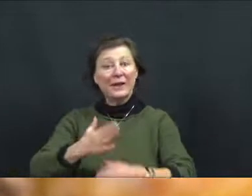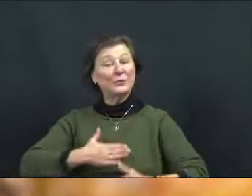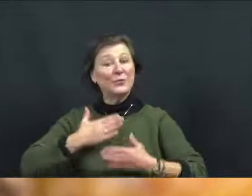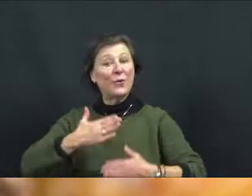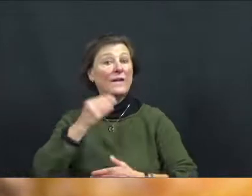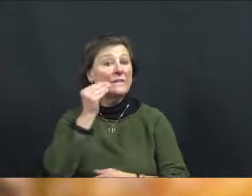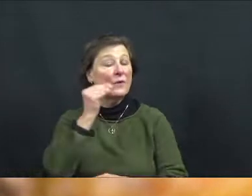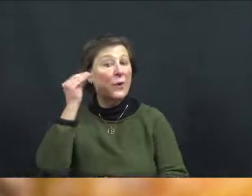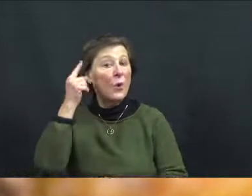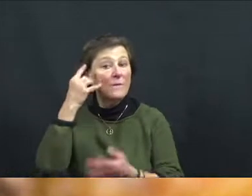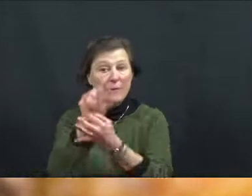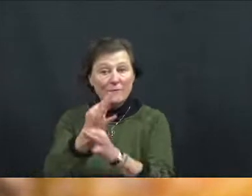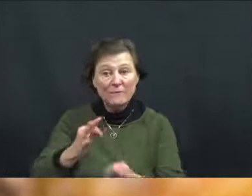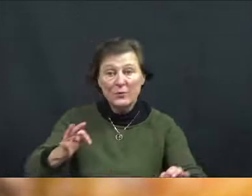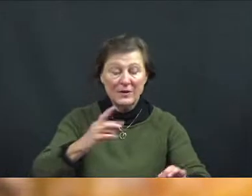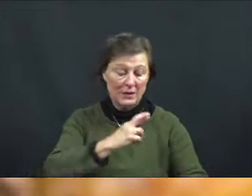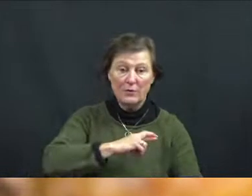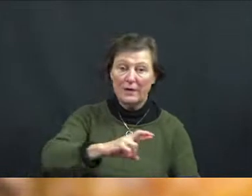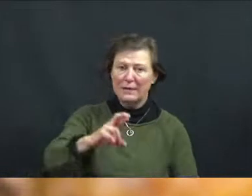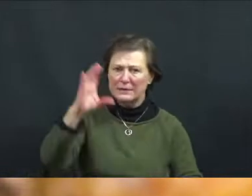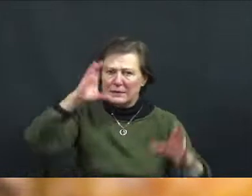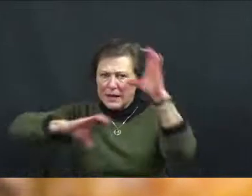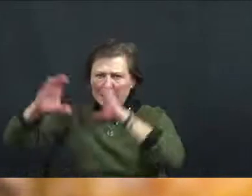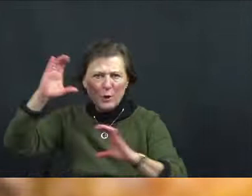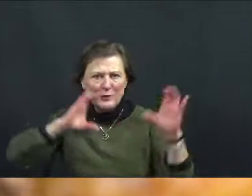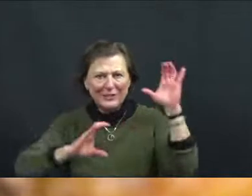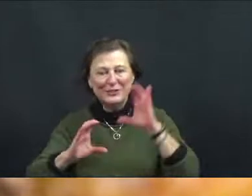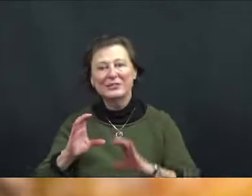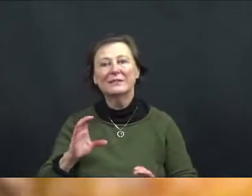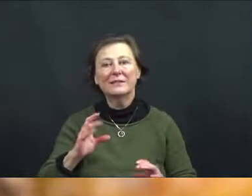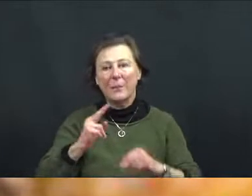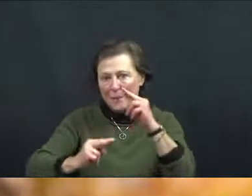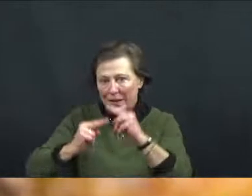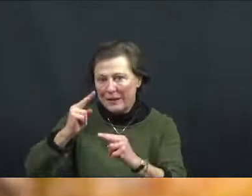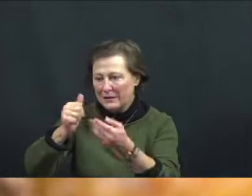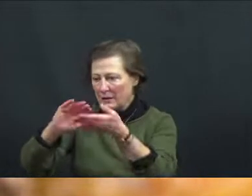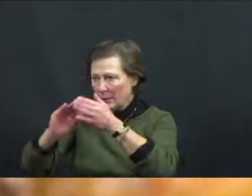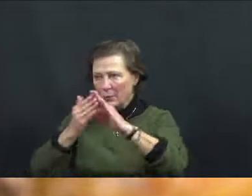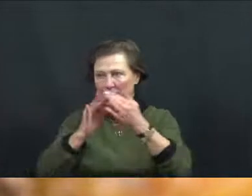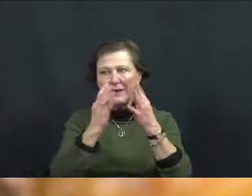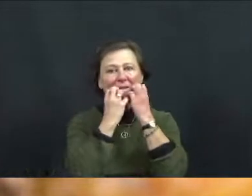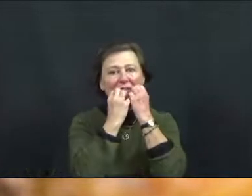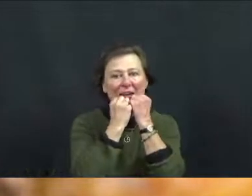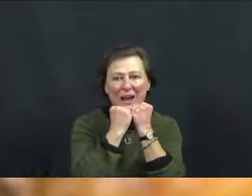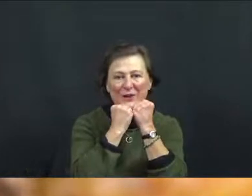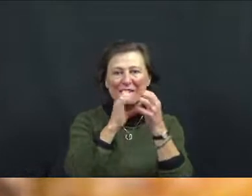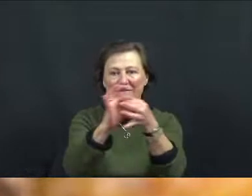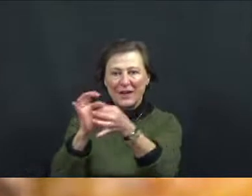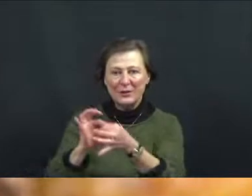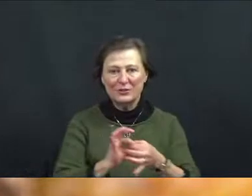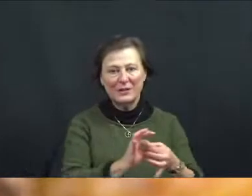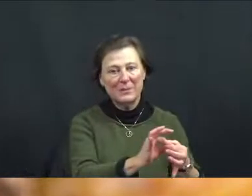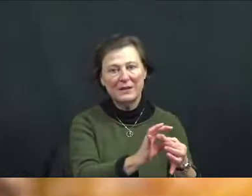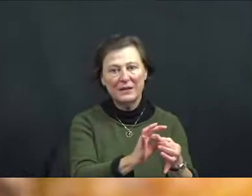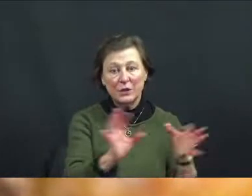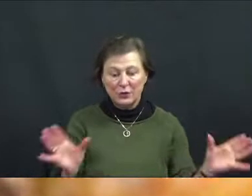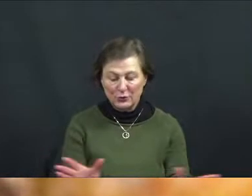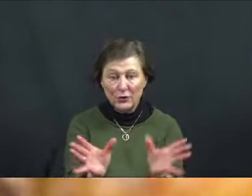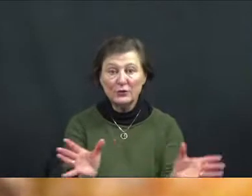home for free religious exploration, build a community of caring